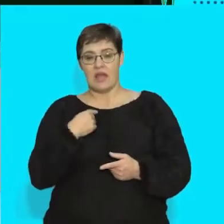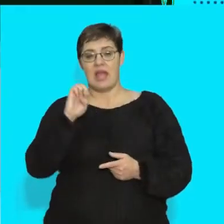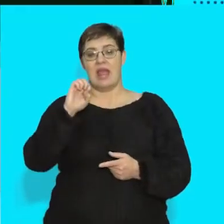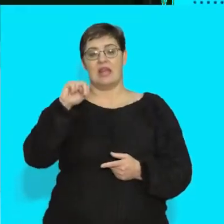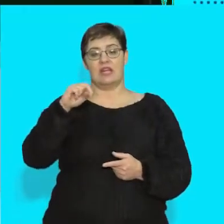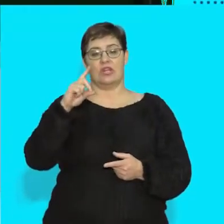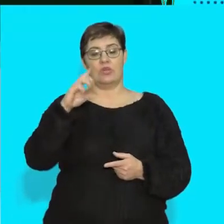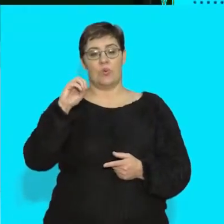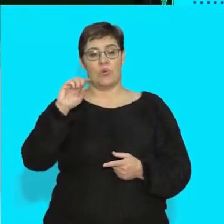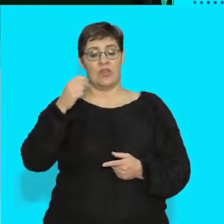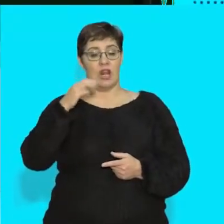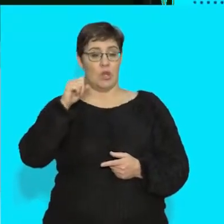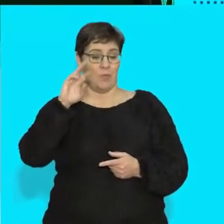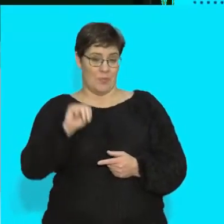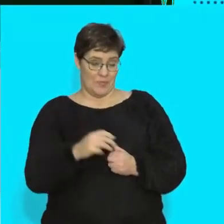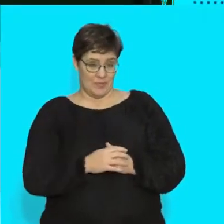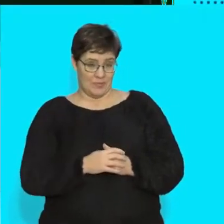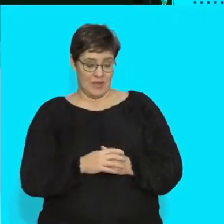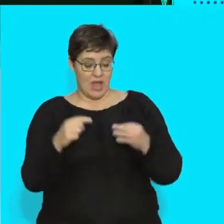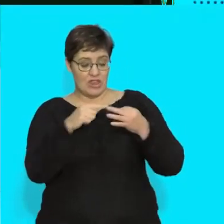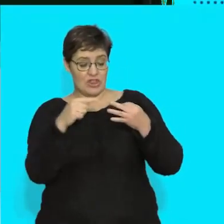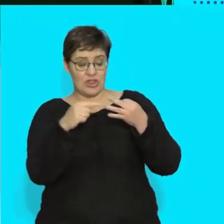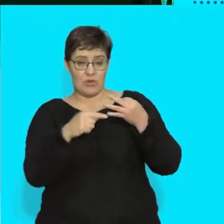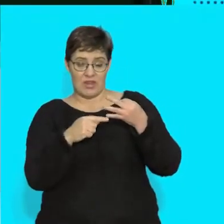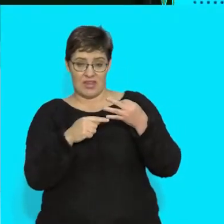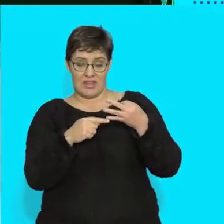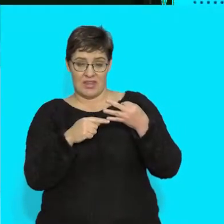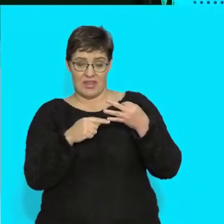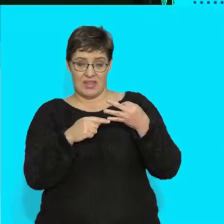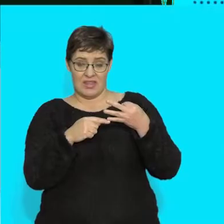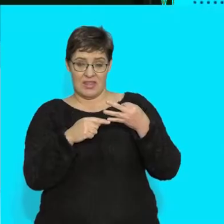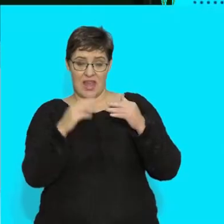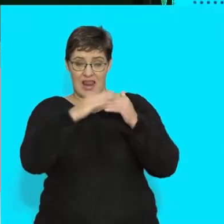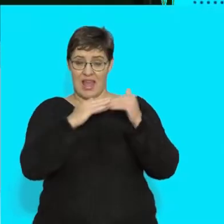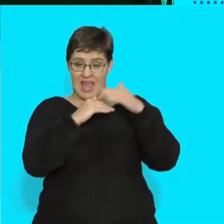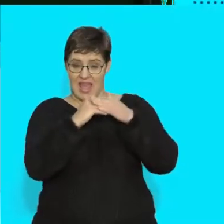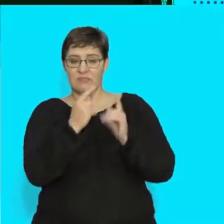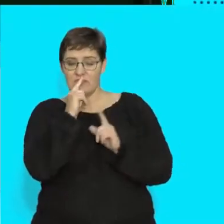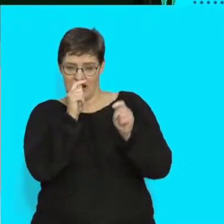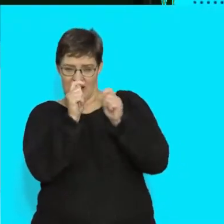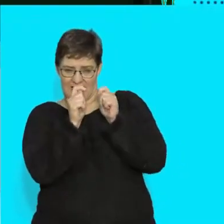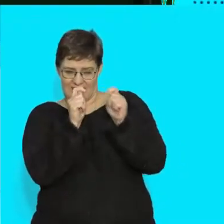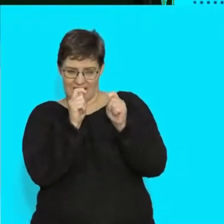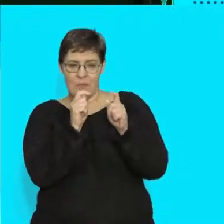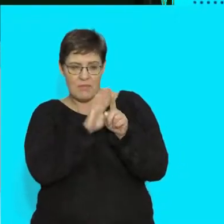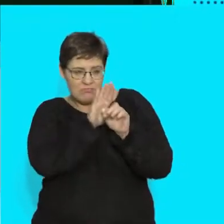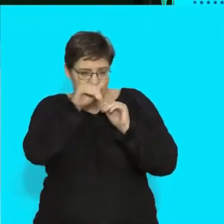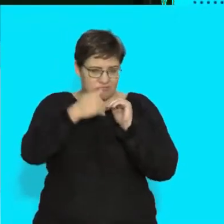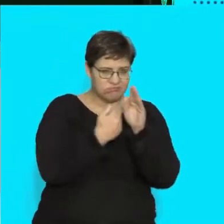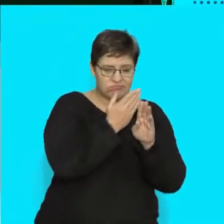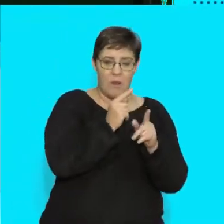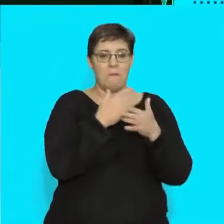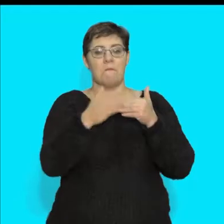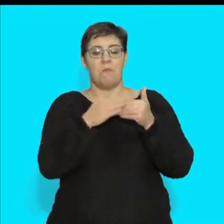the endothelium. So it's got those 3 layers. I just tweak the muscle layer so that I can get the blood around a little